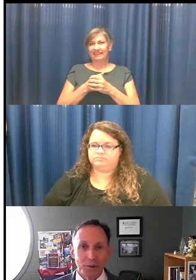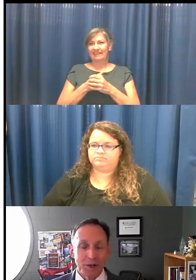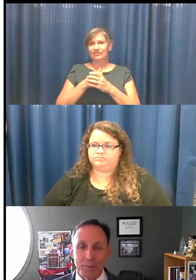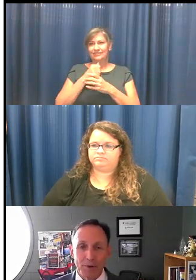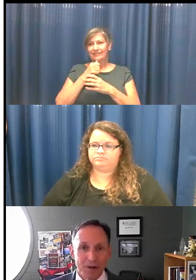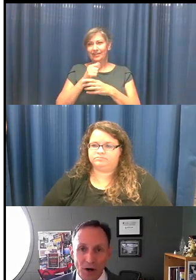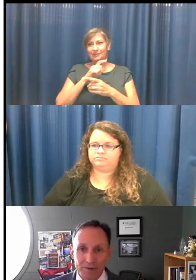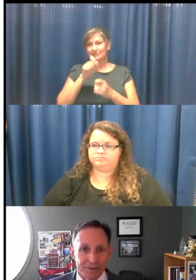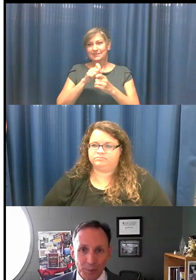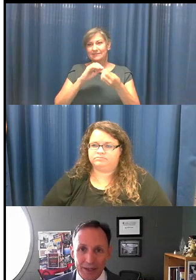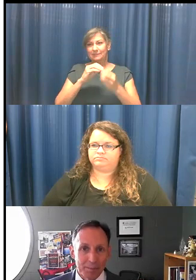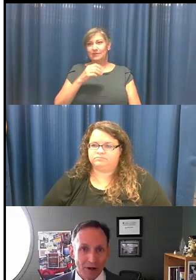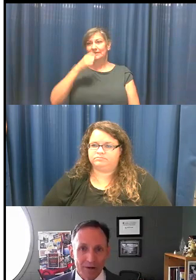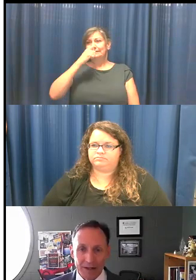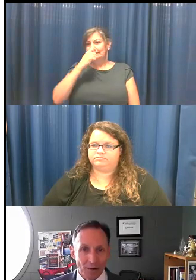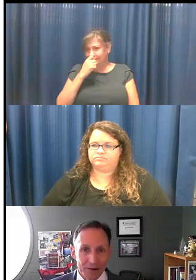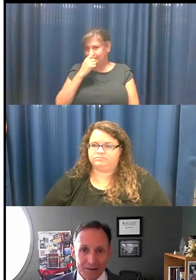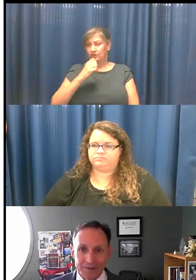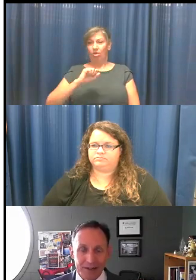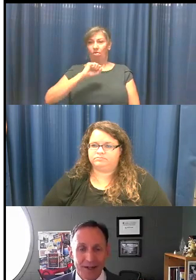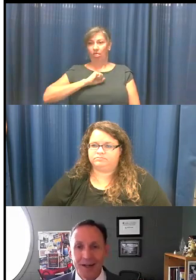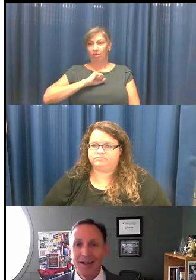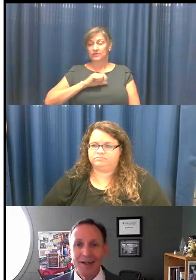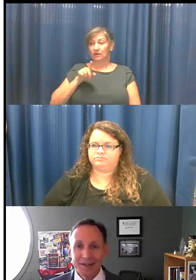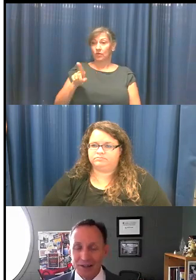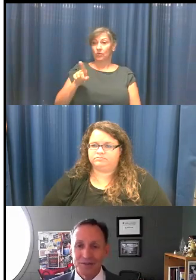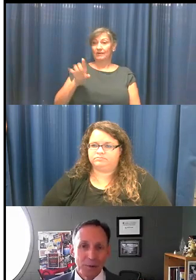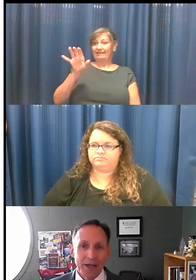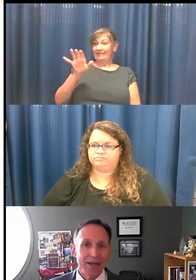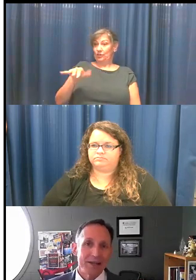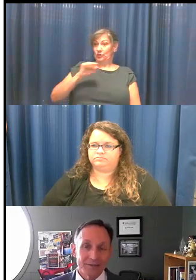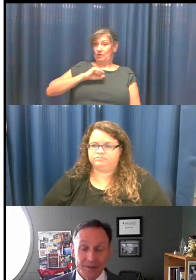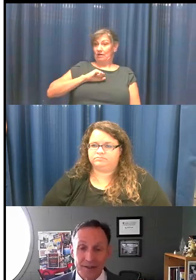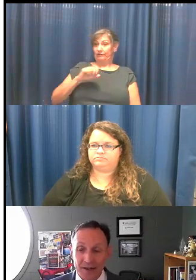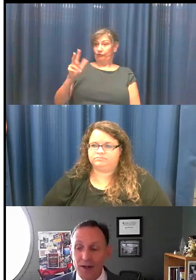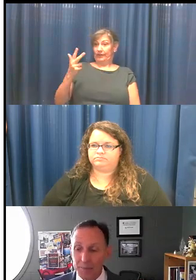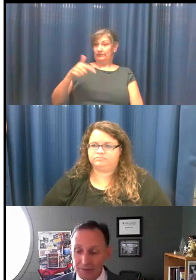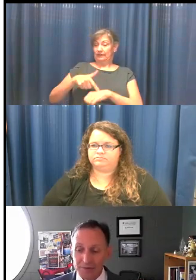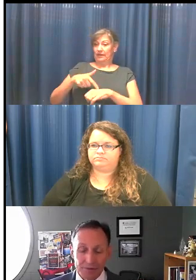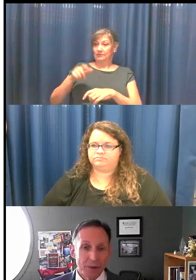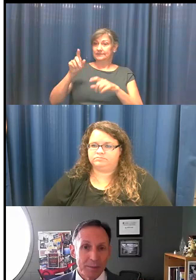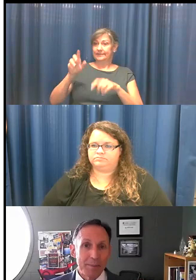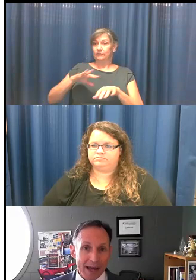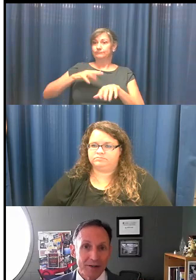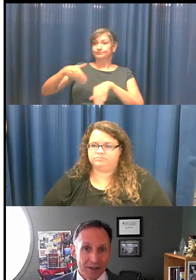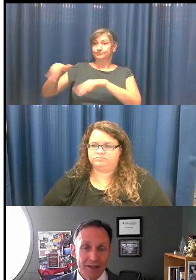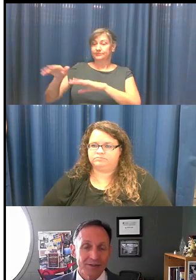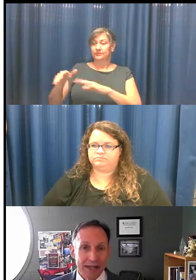sneezes or a number of coughs that we can put our finger on and say, this is okay and this isn't. It's